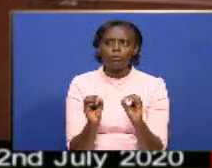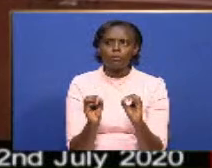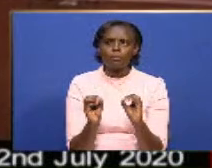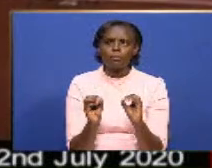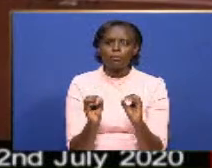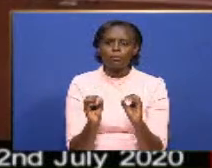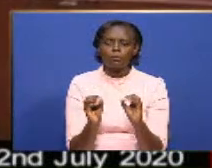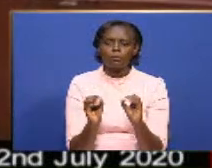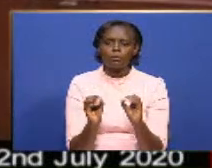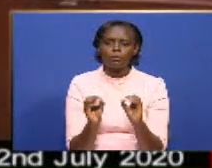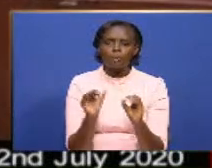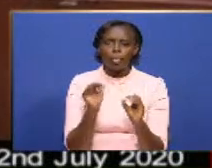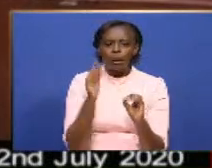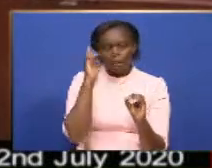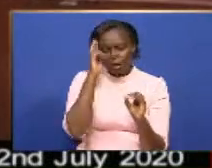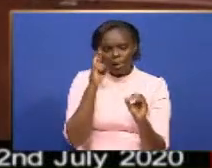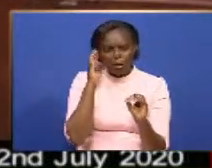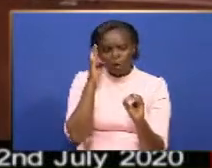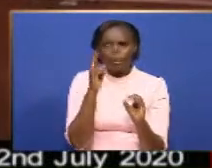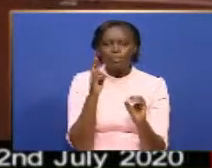And for that reason, that's why you find